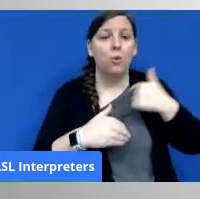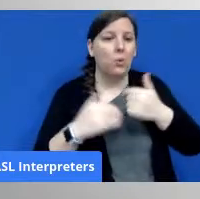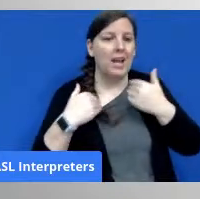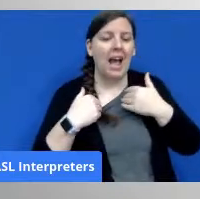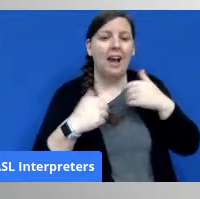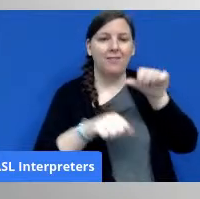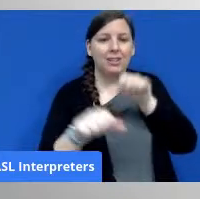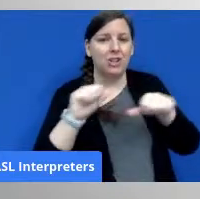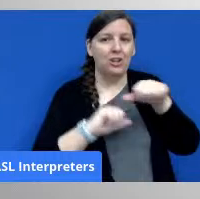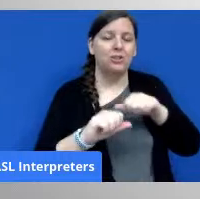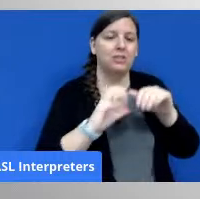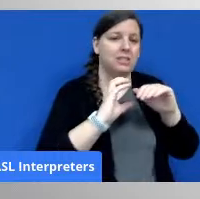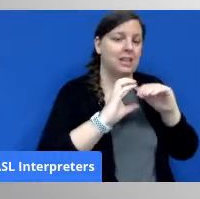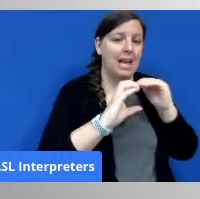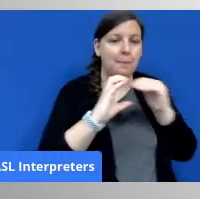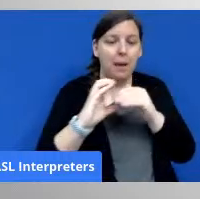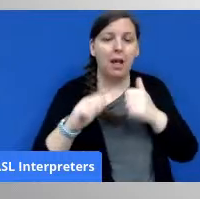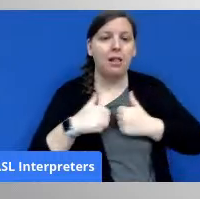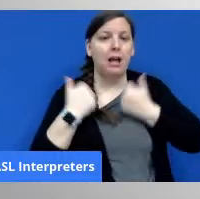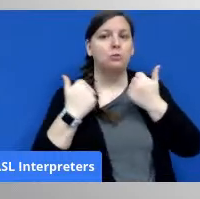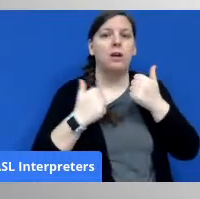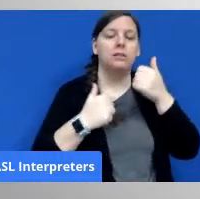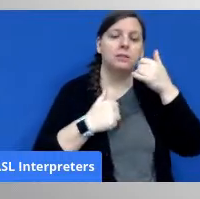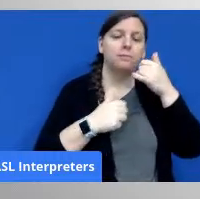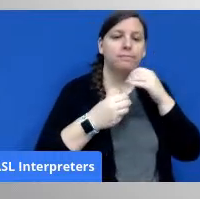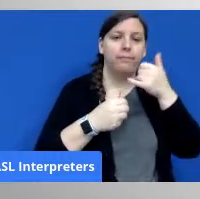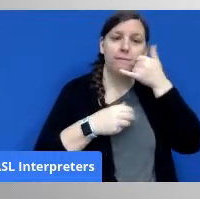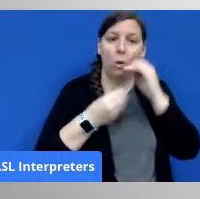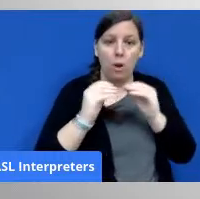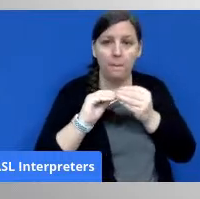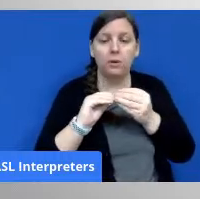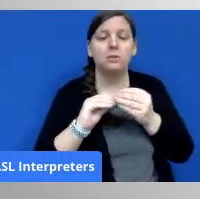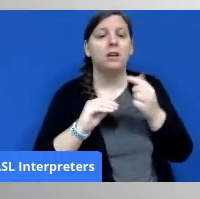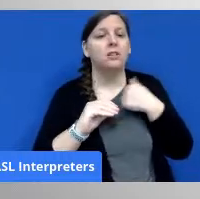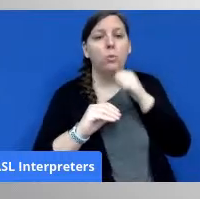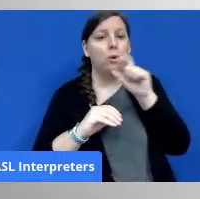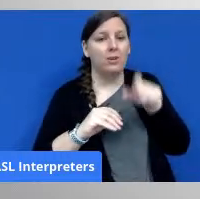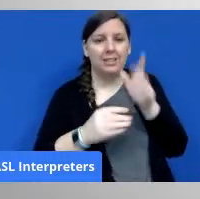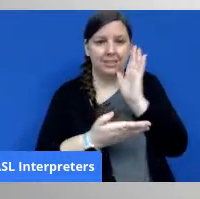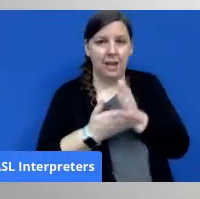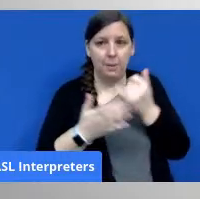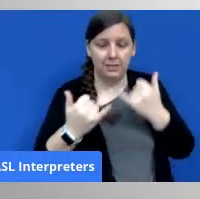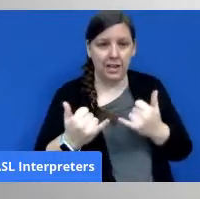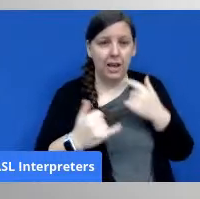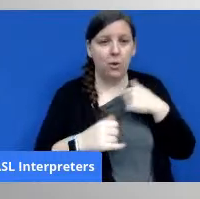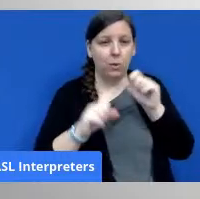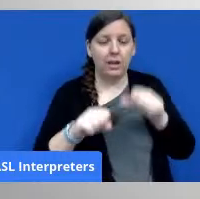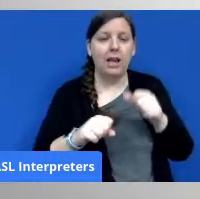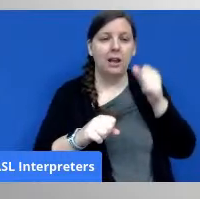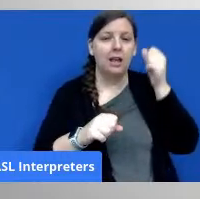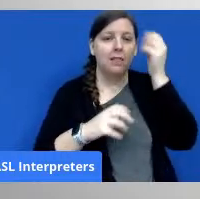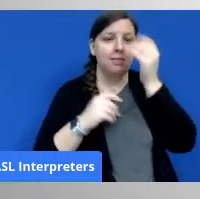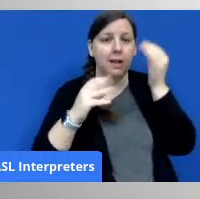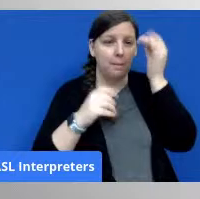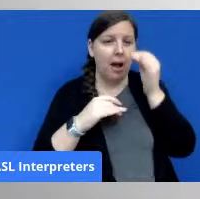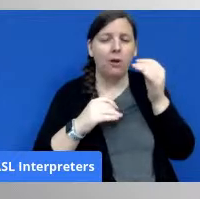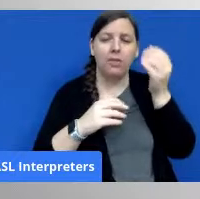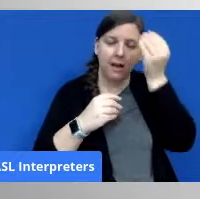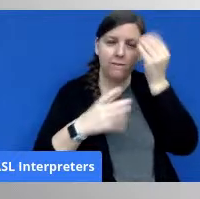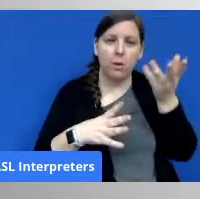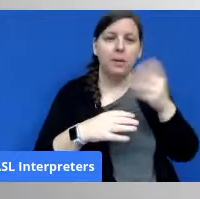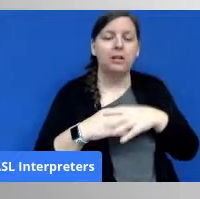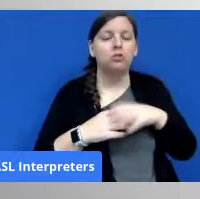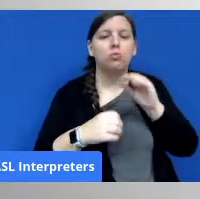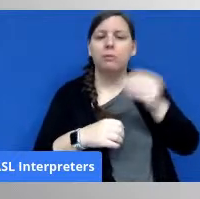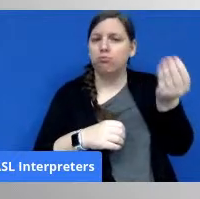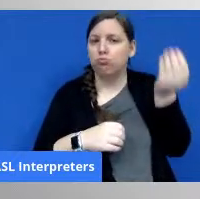stop today. It's fine to start brainstorming and thinking about the data that was shared today. My grandma was one of those people who always said it's great to sleep on it. So, walk